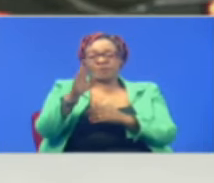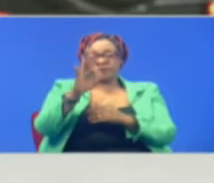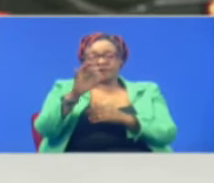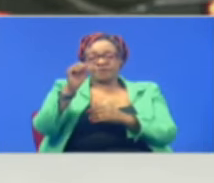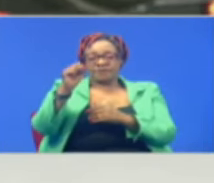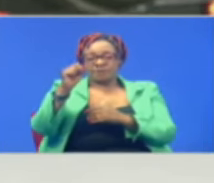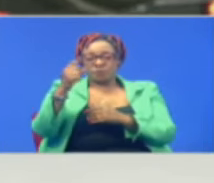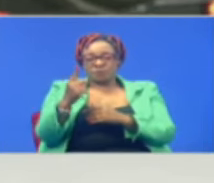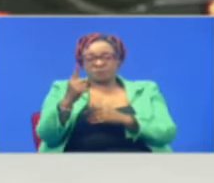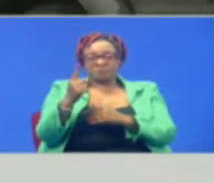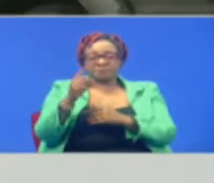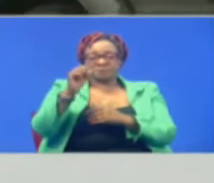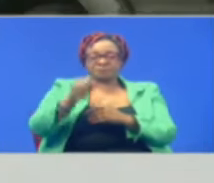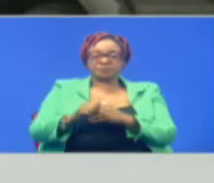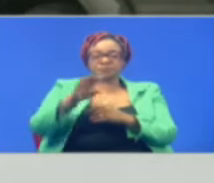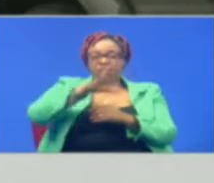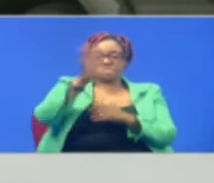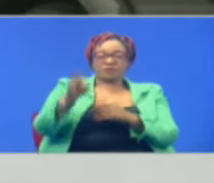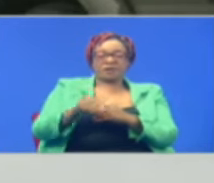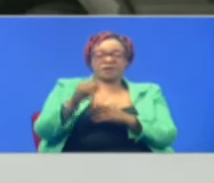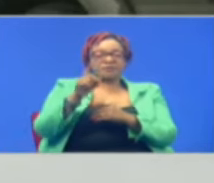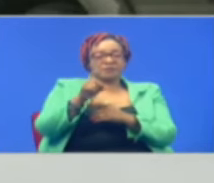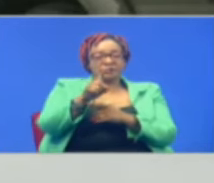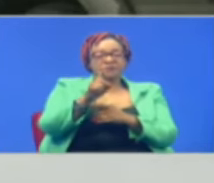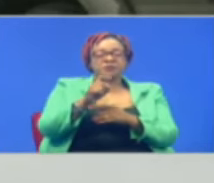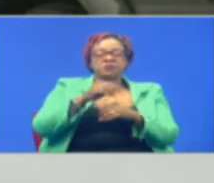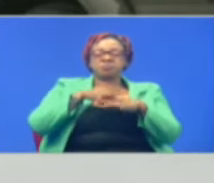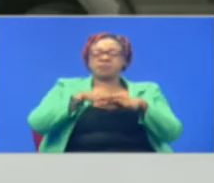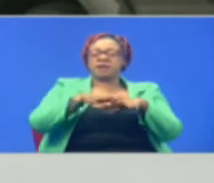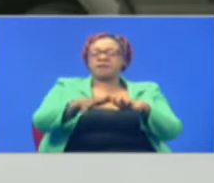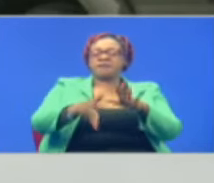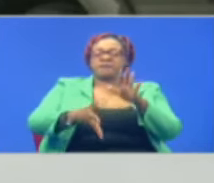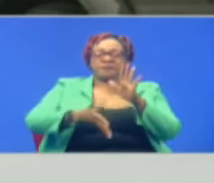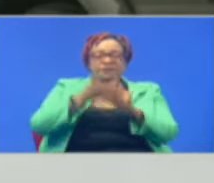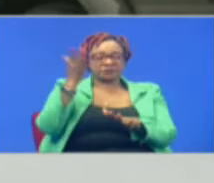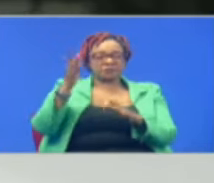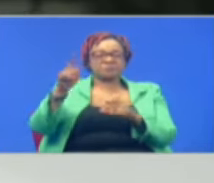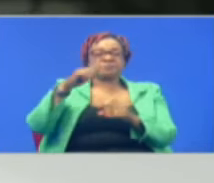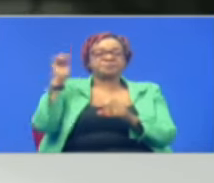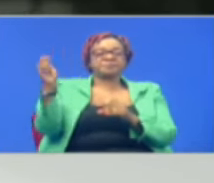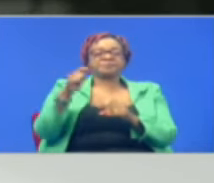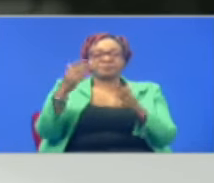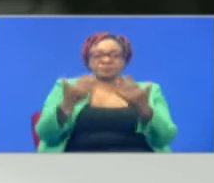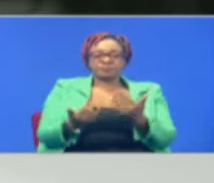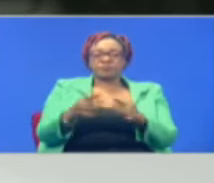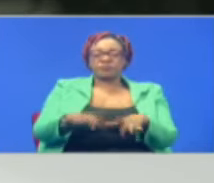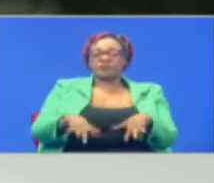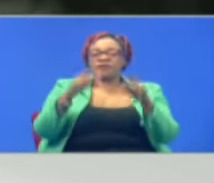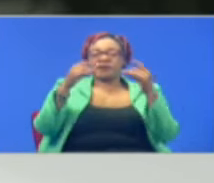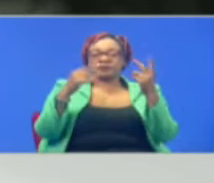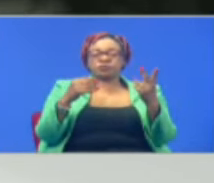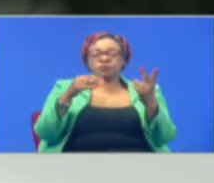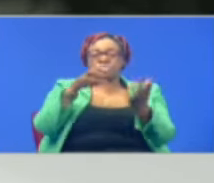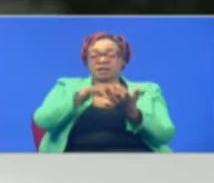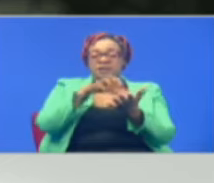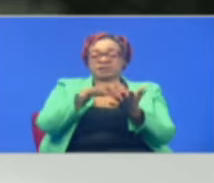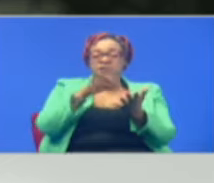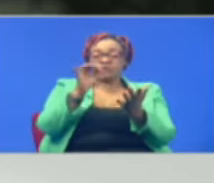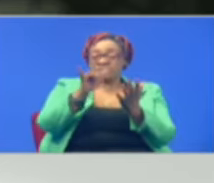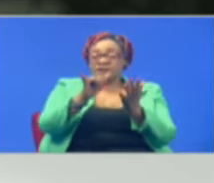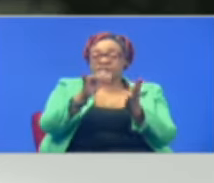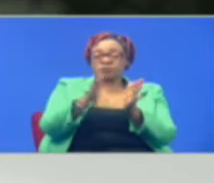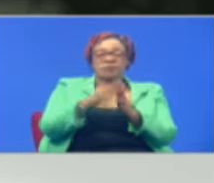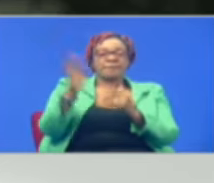B1351, the South African variant, is said to spread rapidly. Kenya has so far detected 2 cases of the variant, with the Ministry of